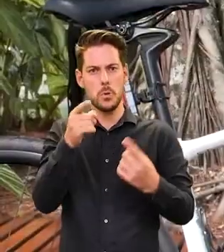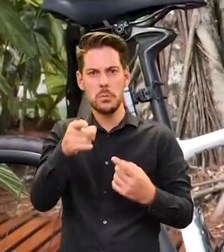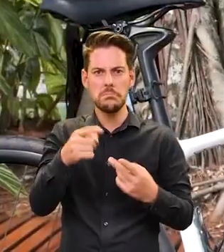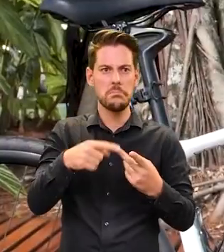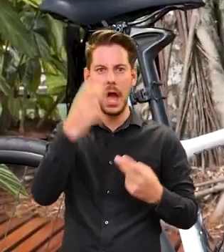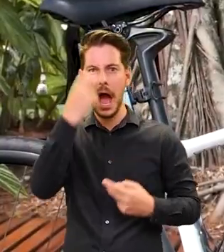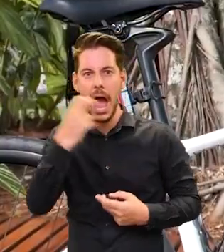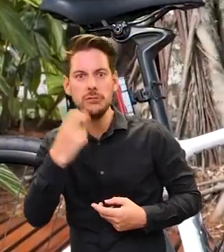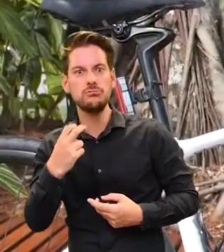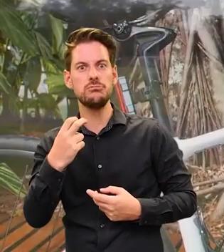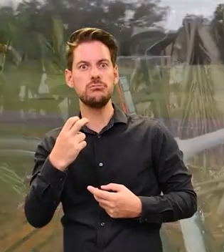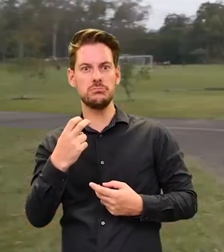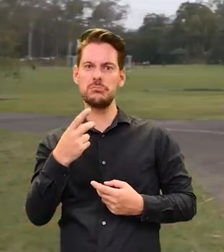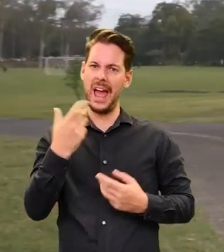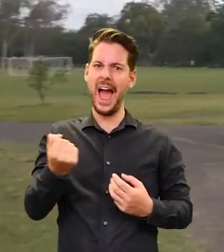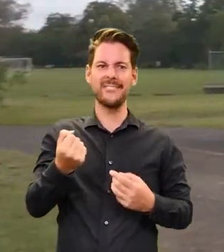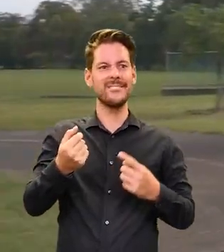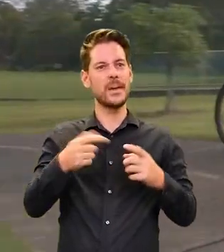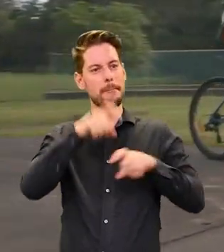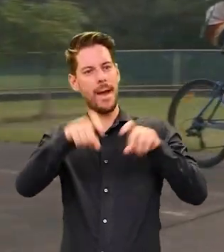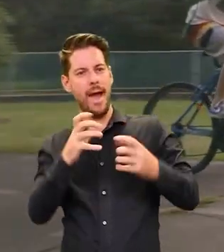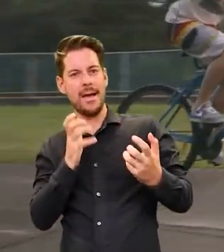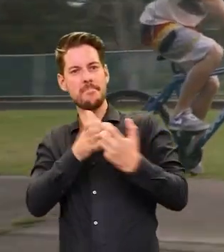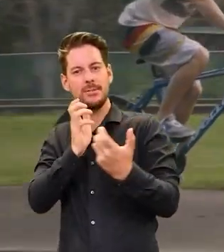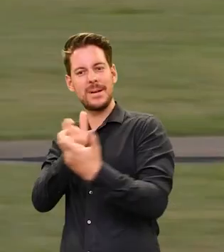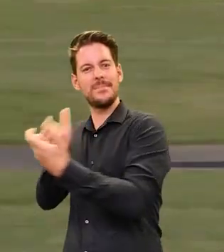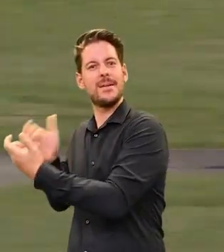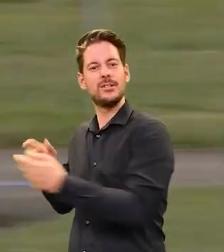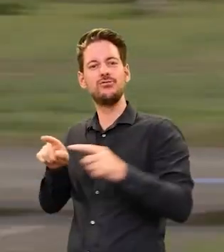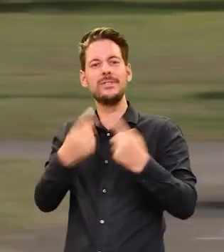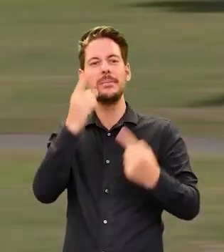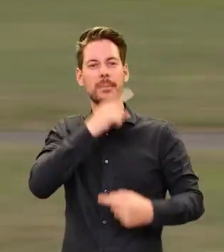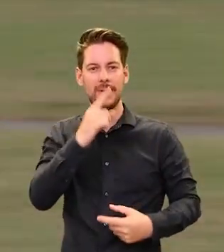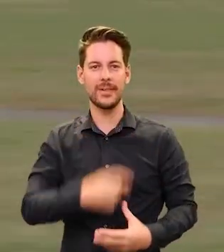No matter who you are, what age you are, there's a type of bike riding for everybody.